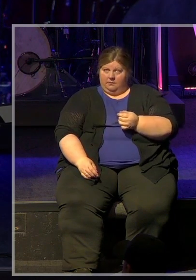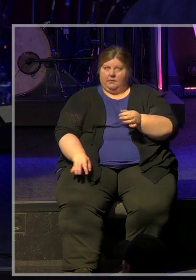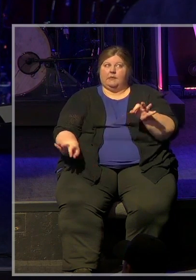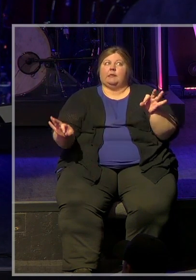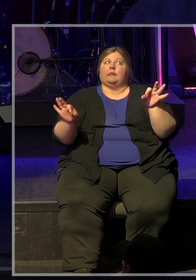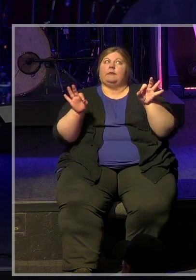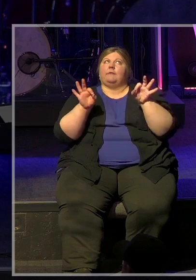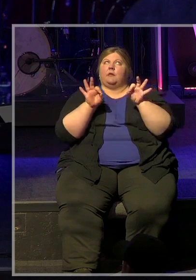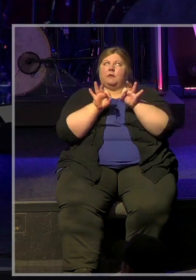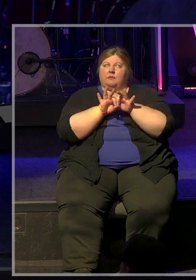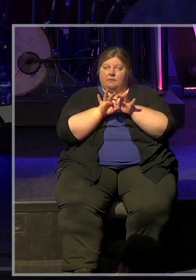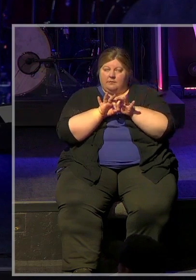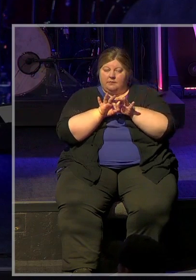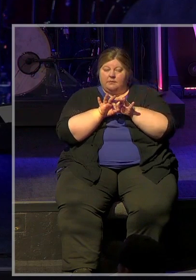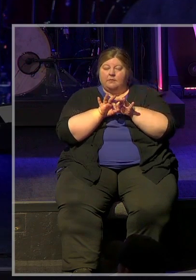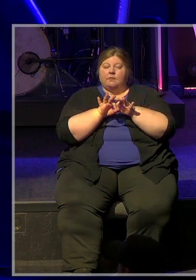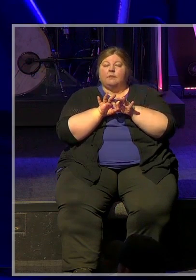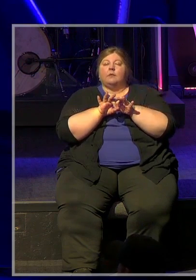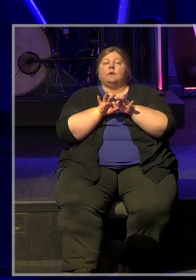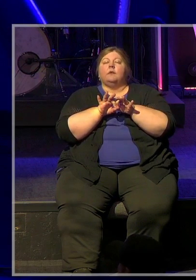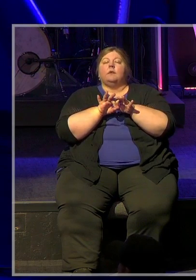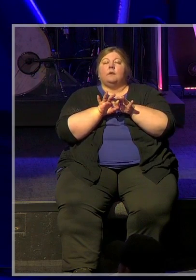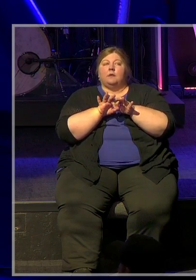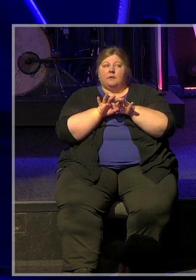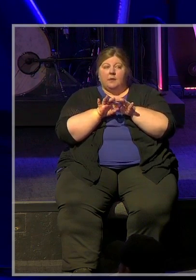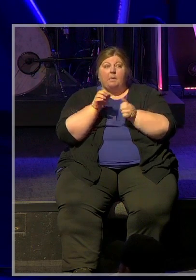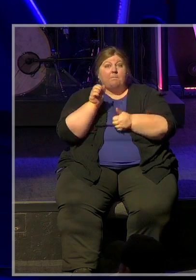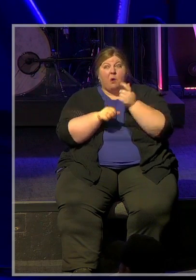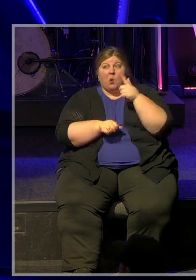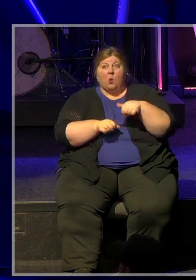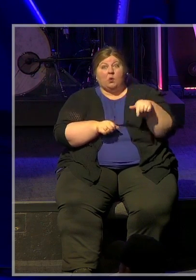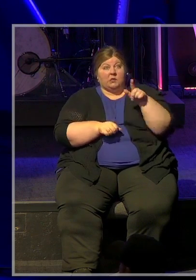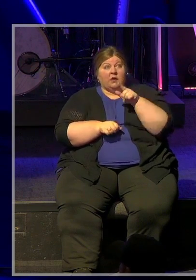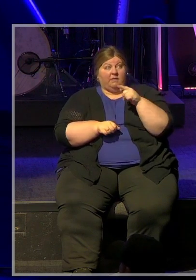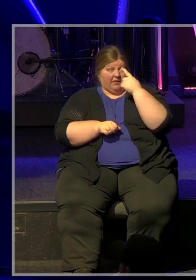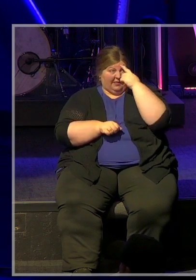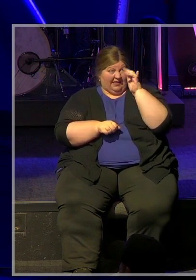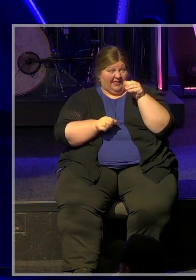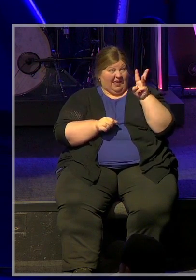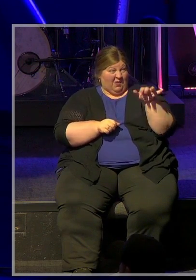This is really significant because that is not the approach that most of us take on marriage.